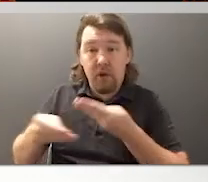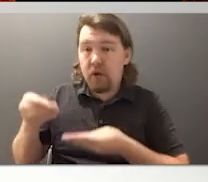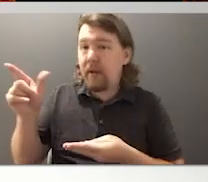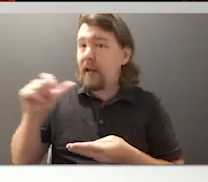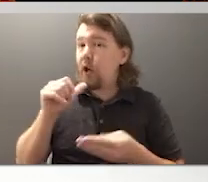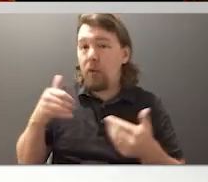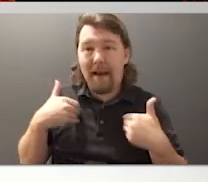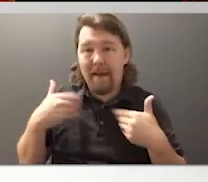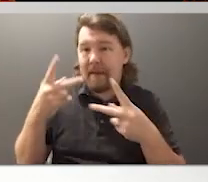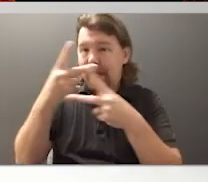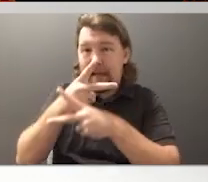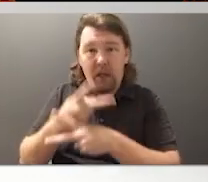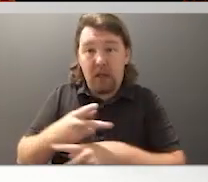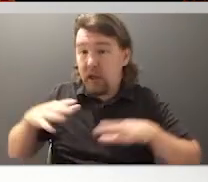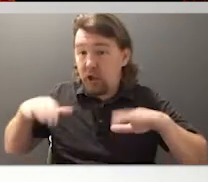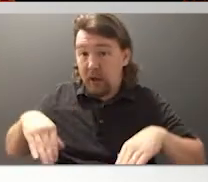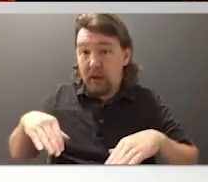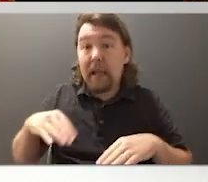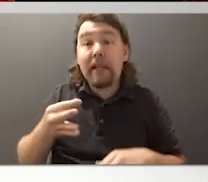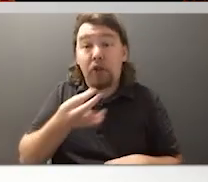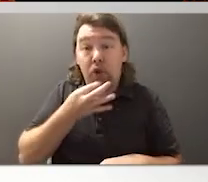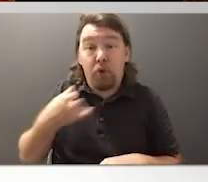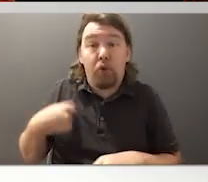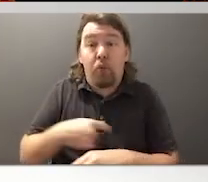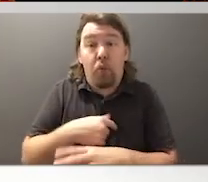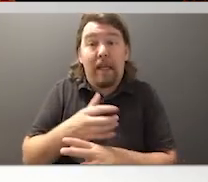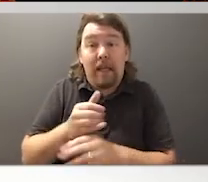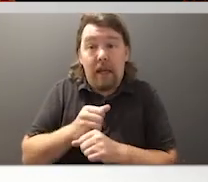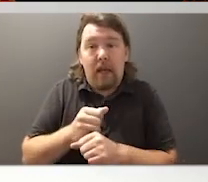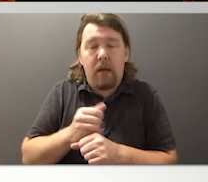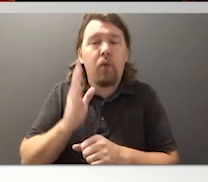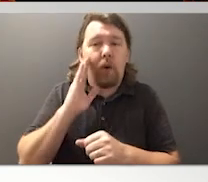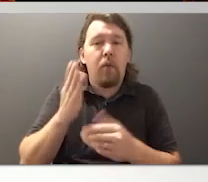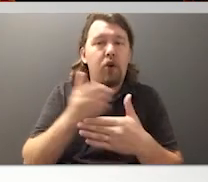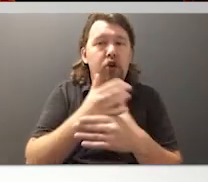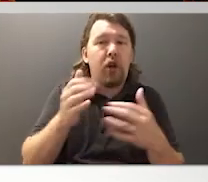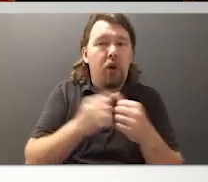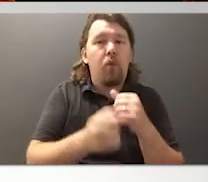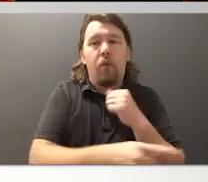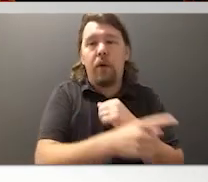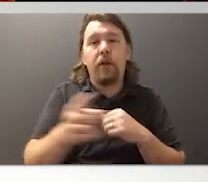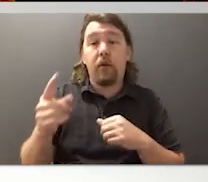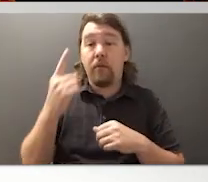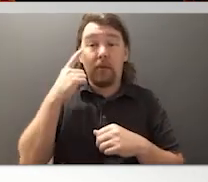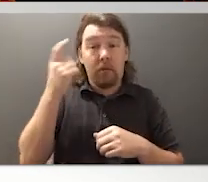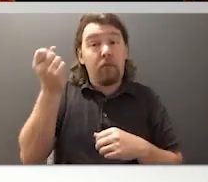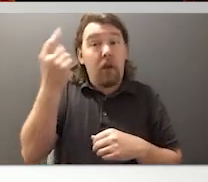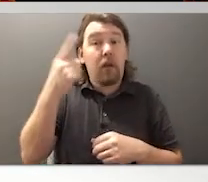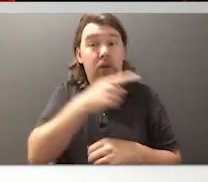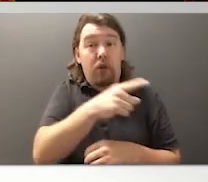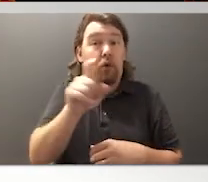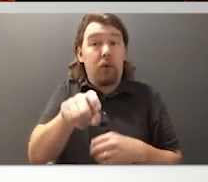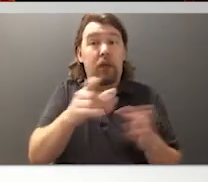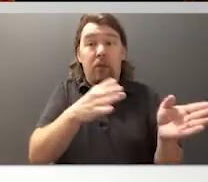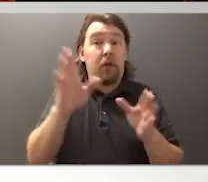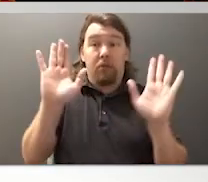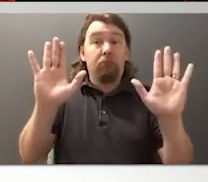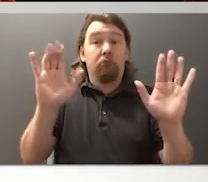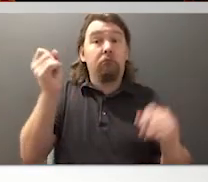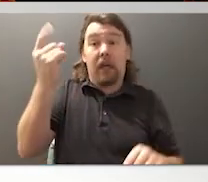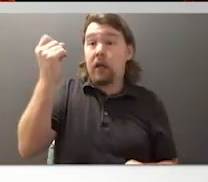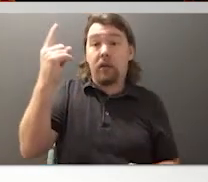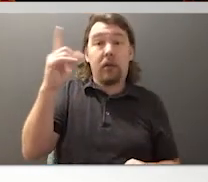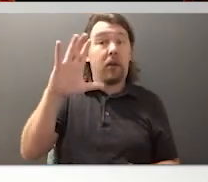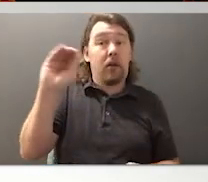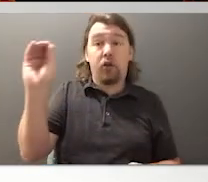doesn't have the budget yet, and they don't have all of the calculations yet. As soon as we have that, then we will share that with our families because